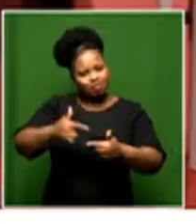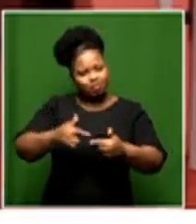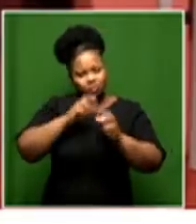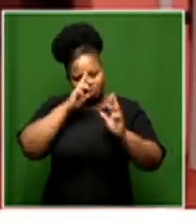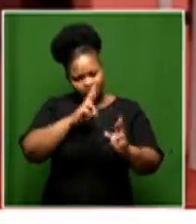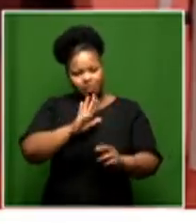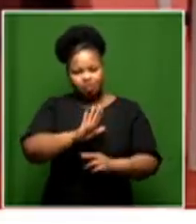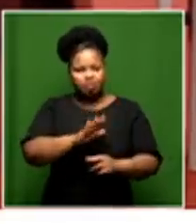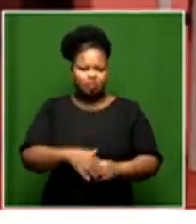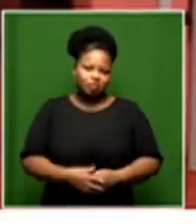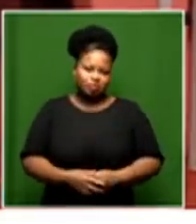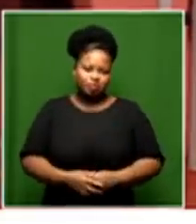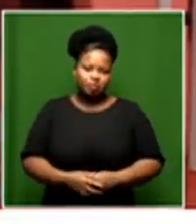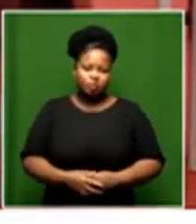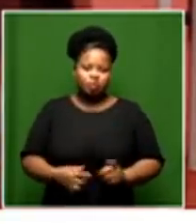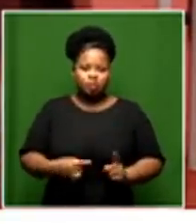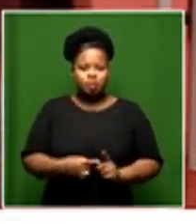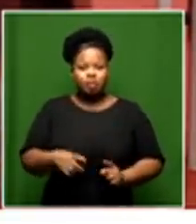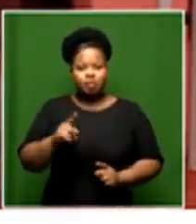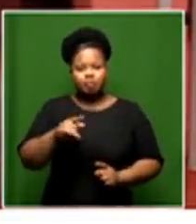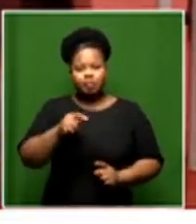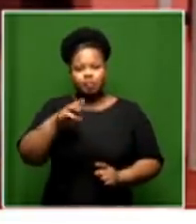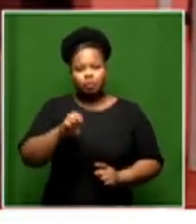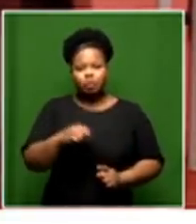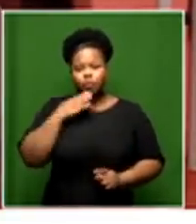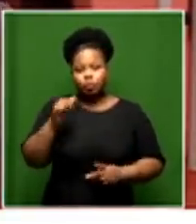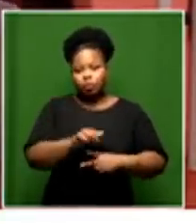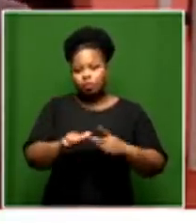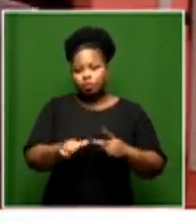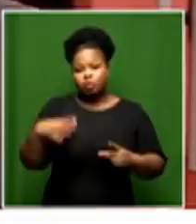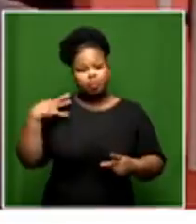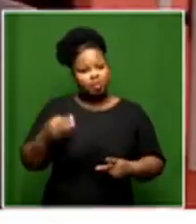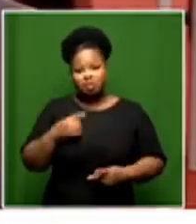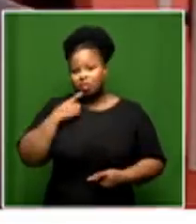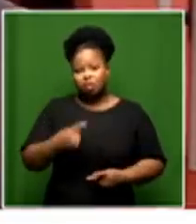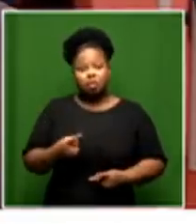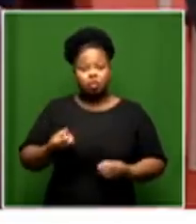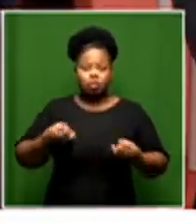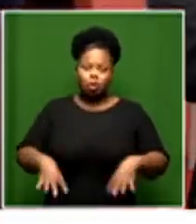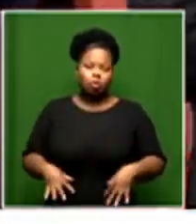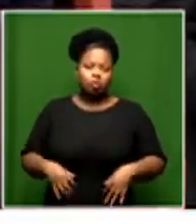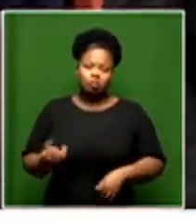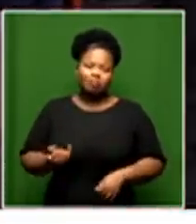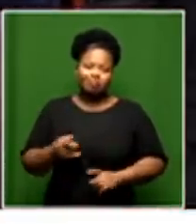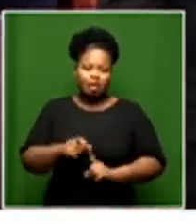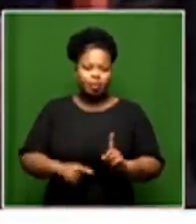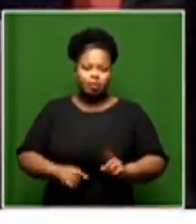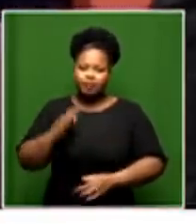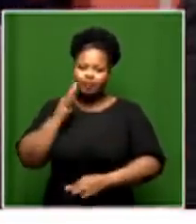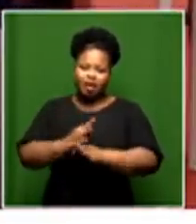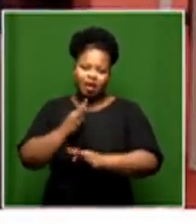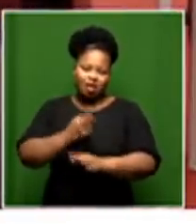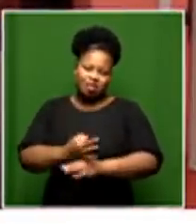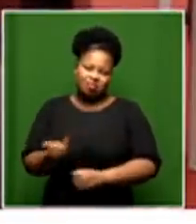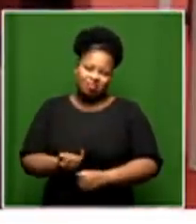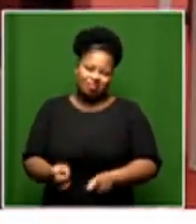respected. And Thembi Siwaya, the Deputy Minister in the Presidency, saying that she has lost a father figure. The family